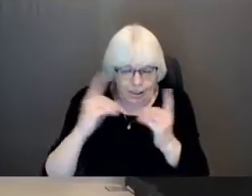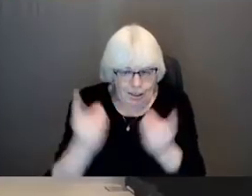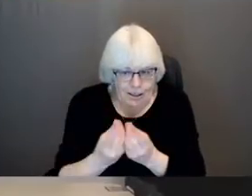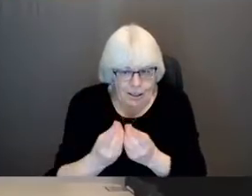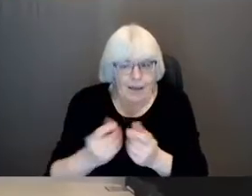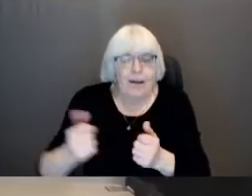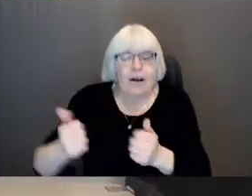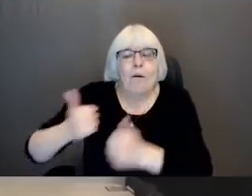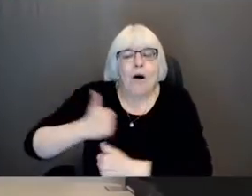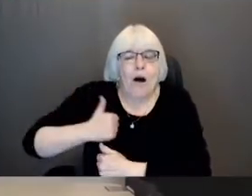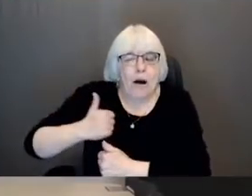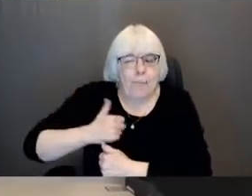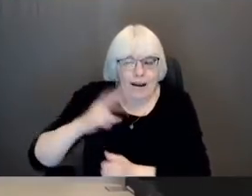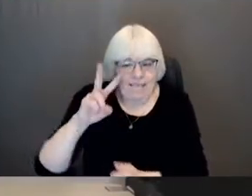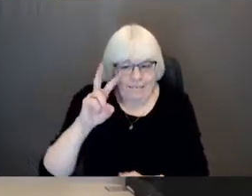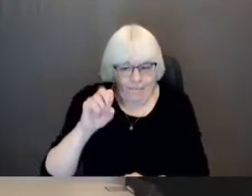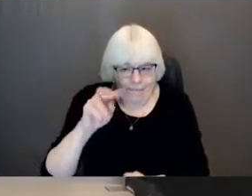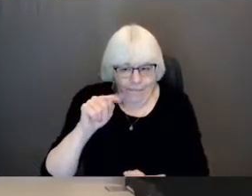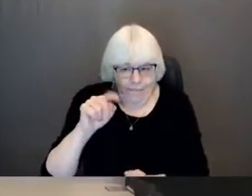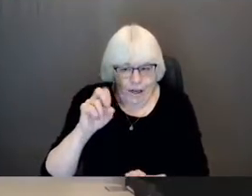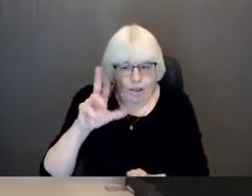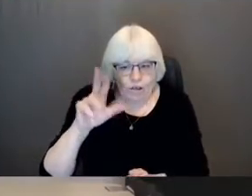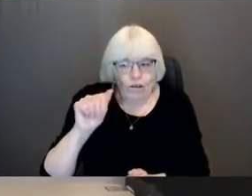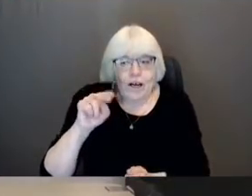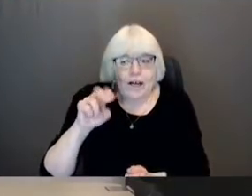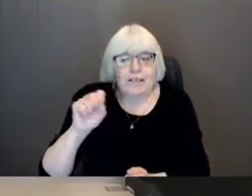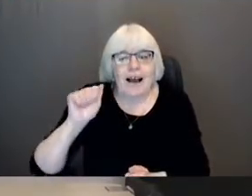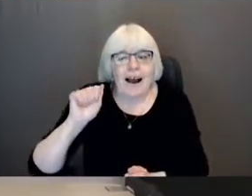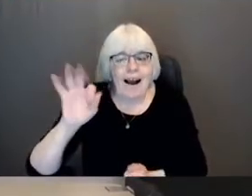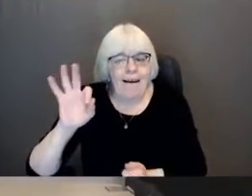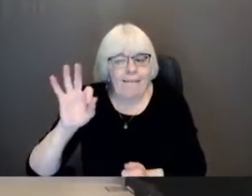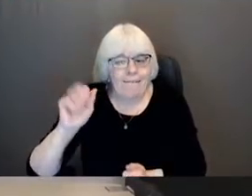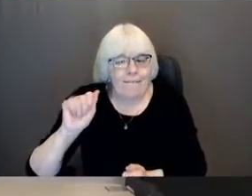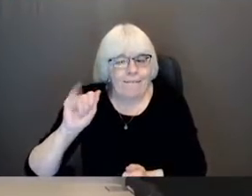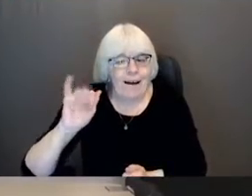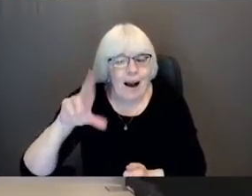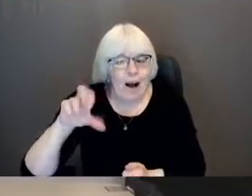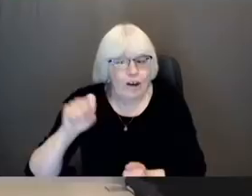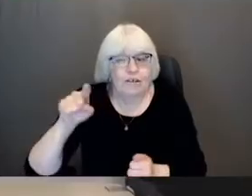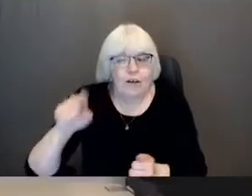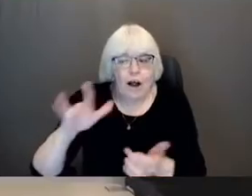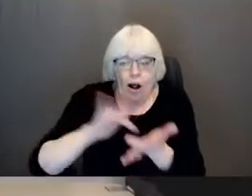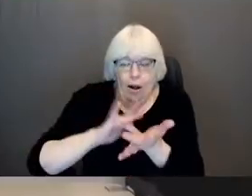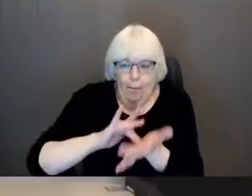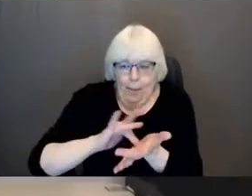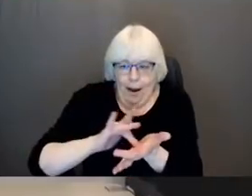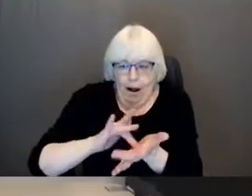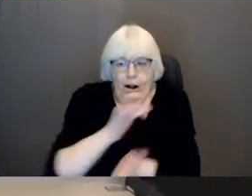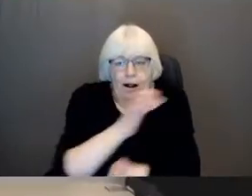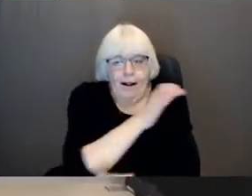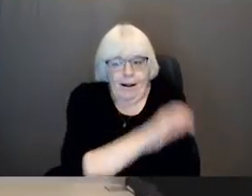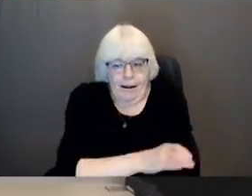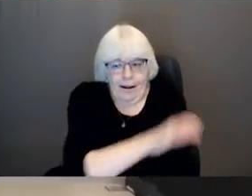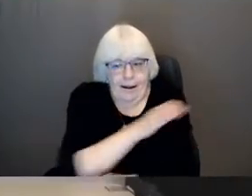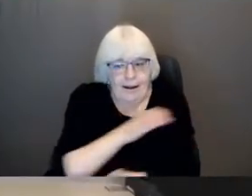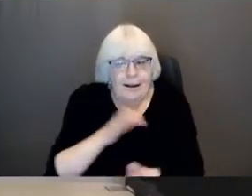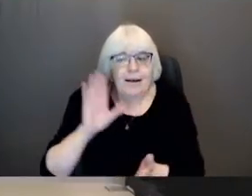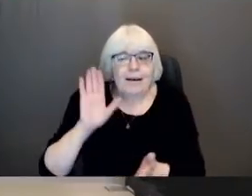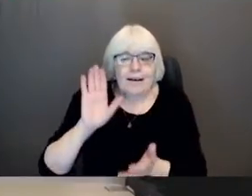critical importance to us right now. And the 10 that have come back who are retired are going to work with public health